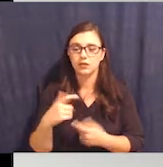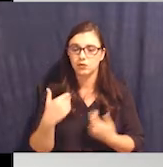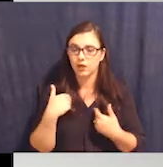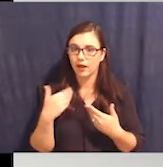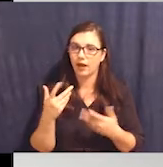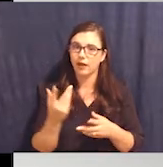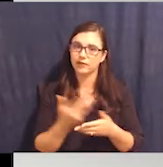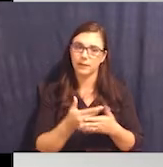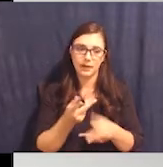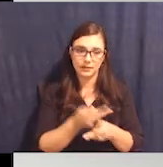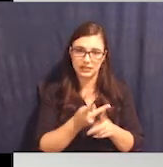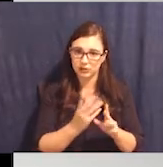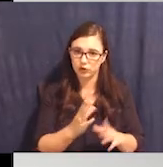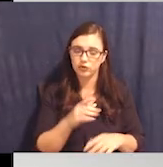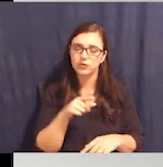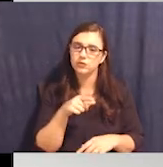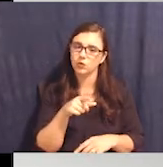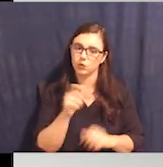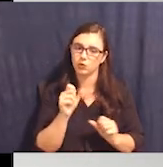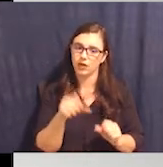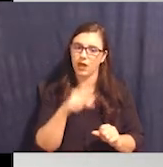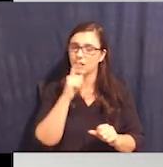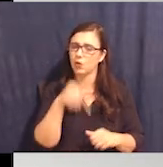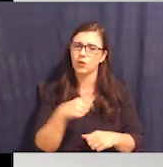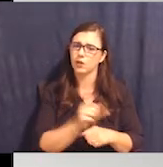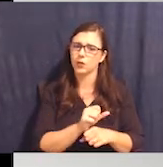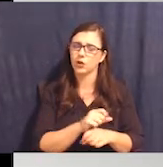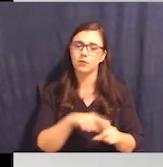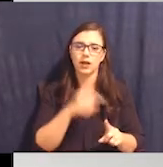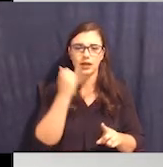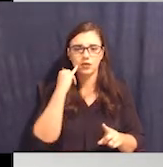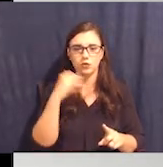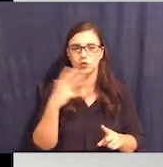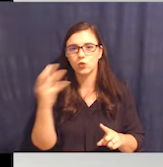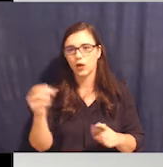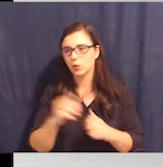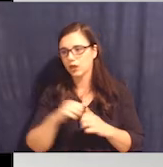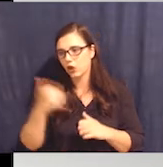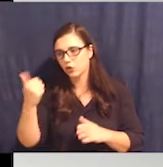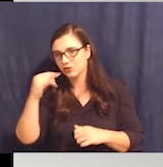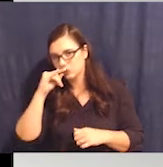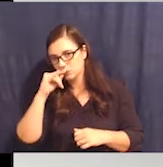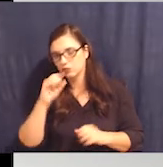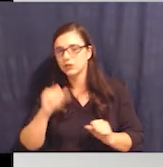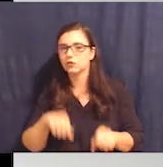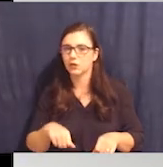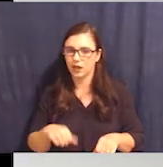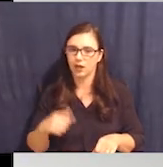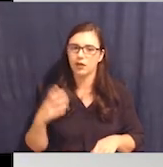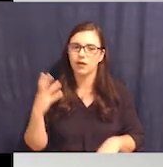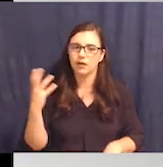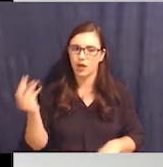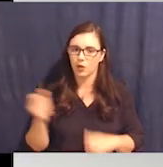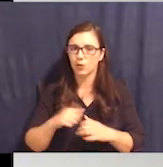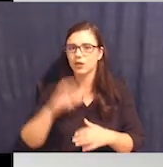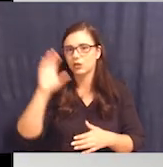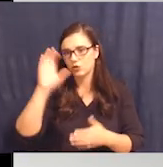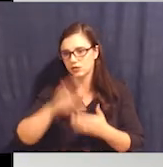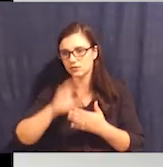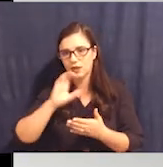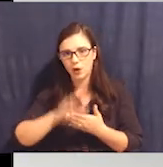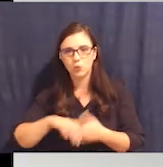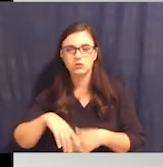need to have babysitters so that you can, and not just work, but if you can go out with your other children, you can go out with